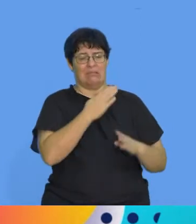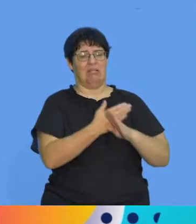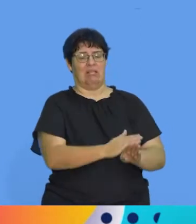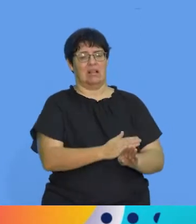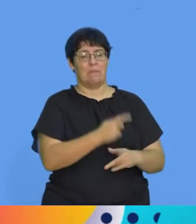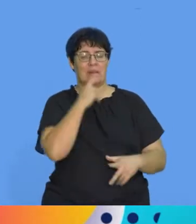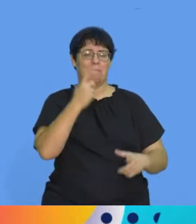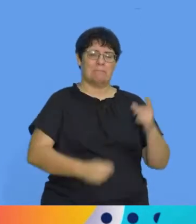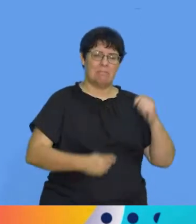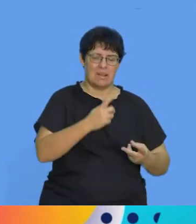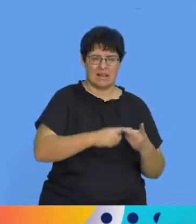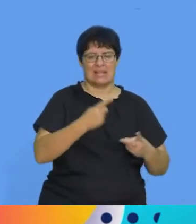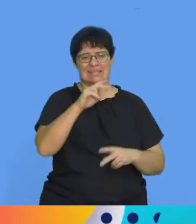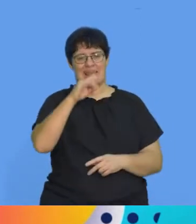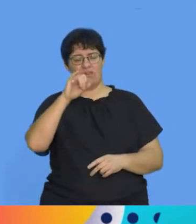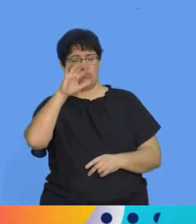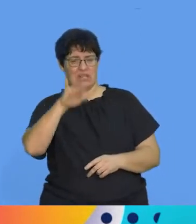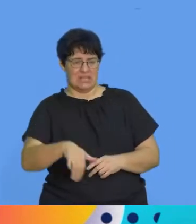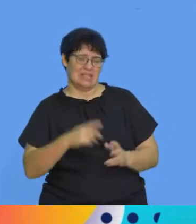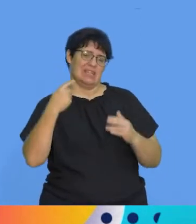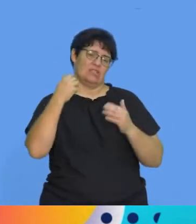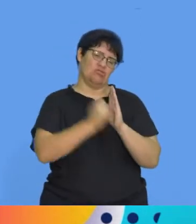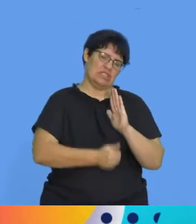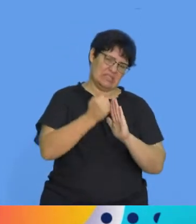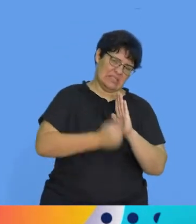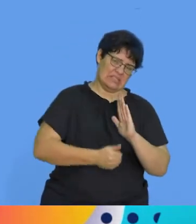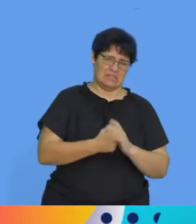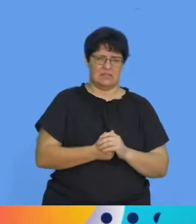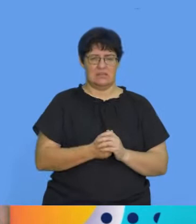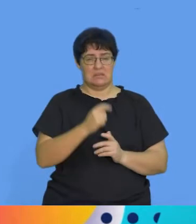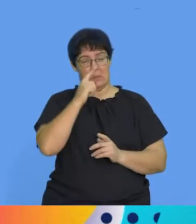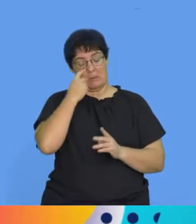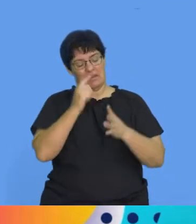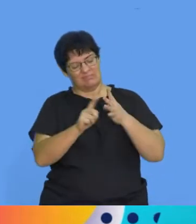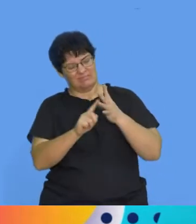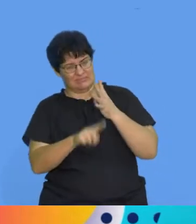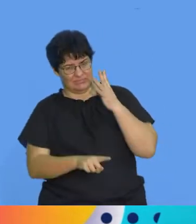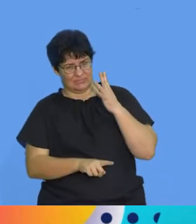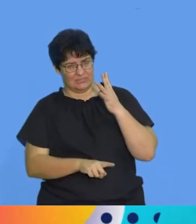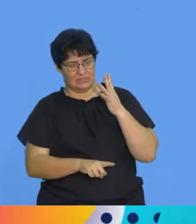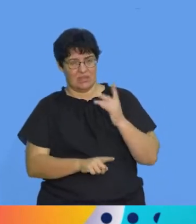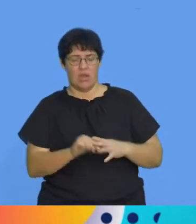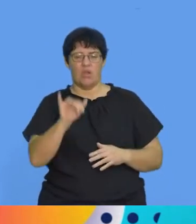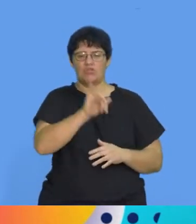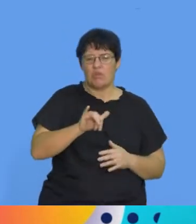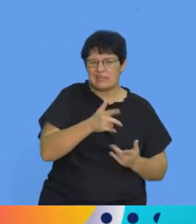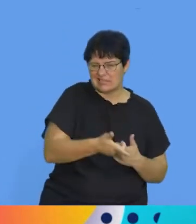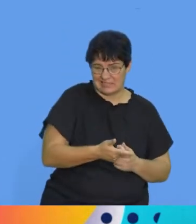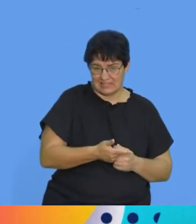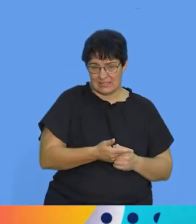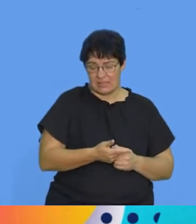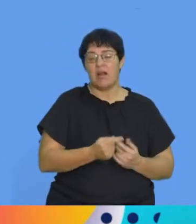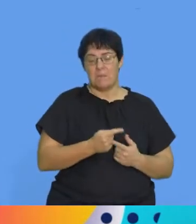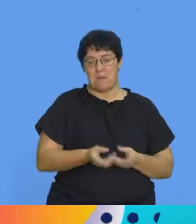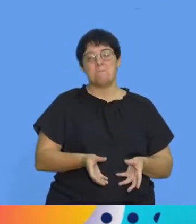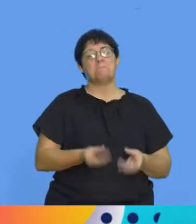intolerant, and that's all in milks and dairy products and cheeses and all those kind of yogurts,